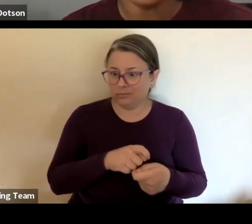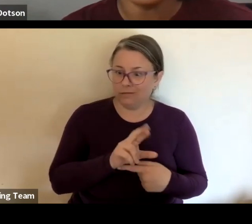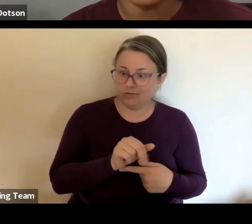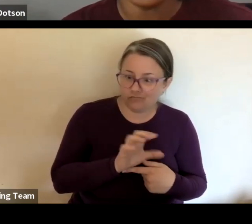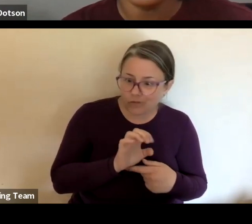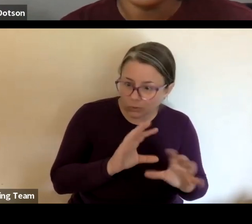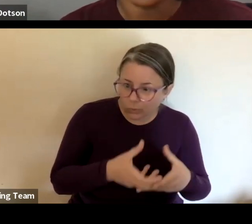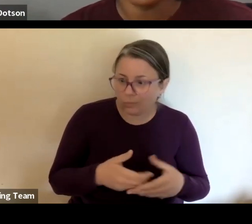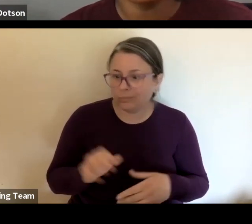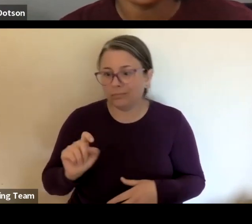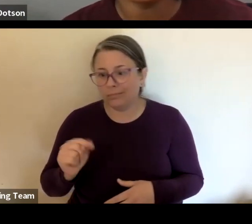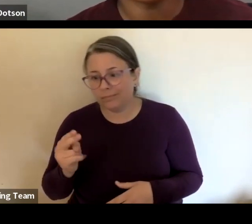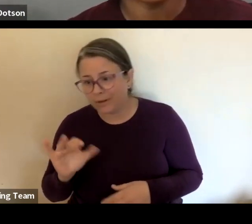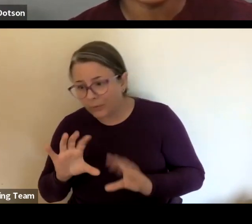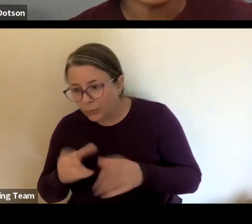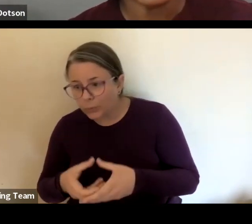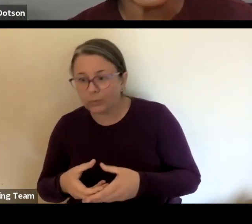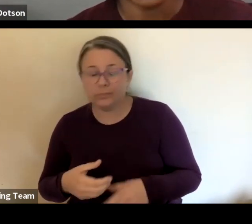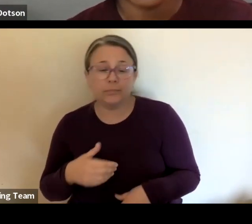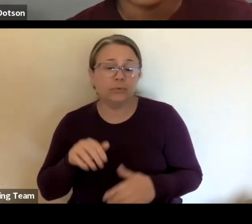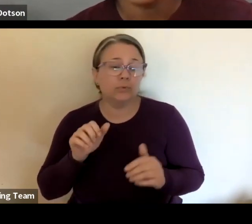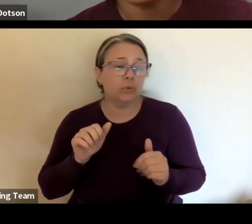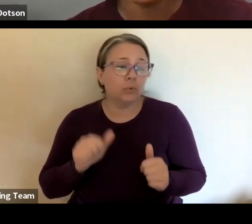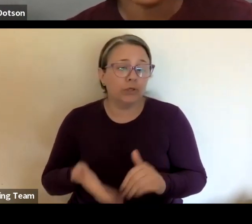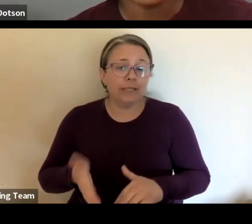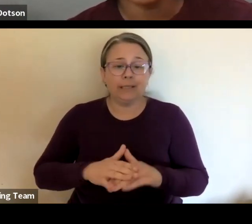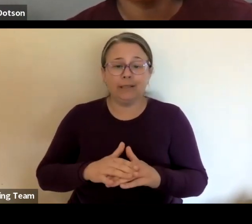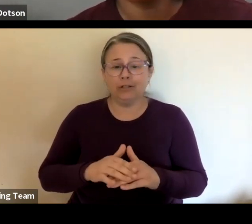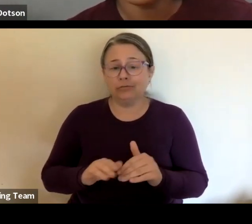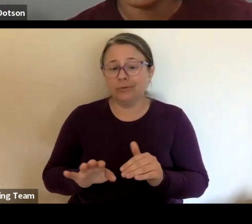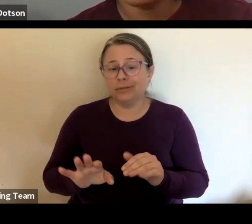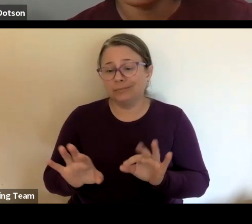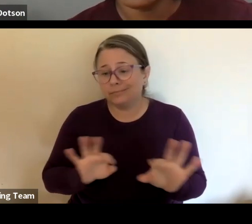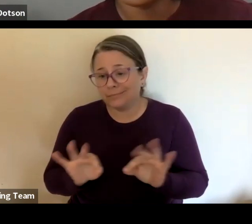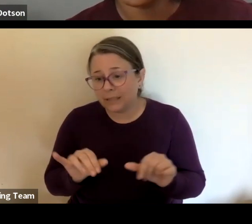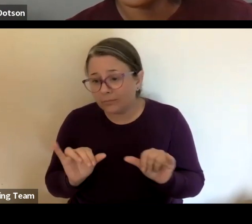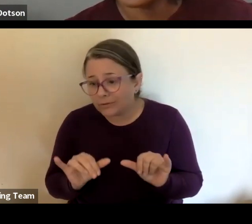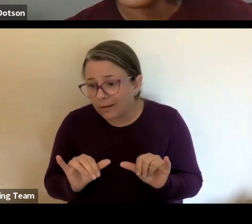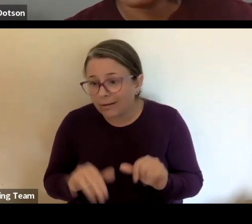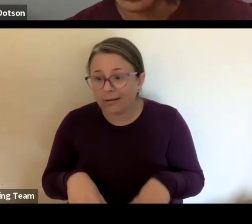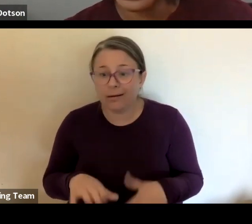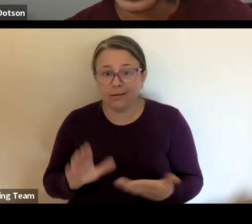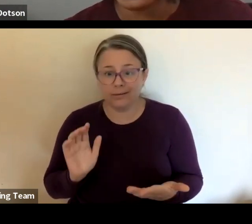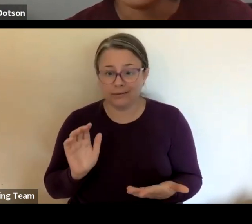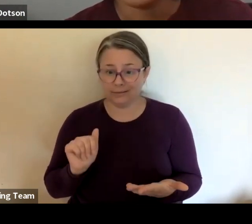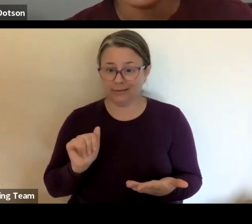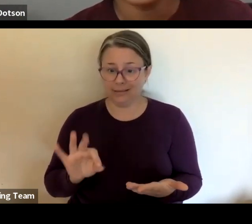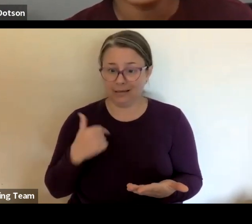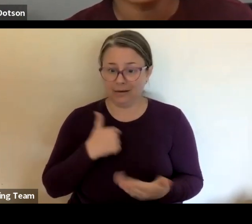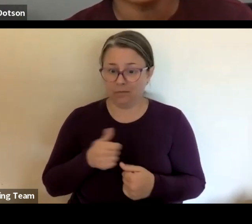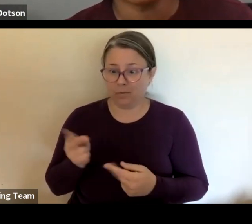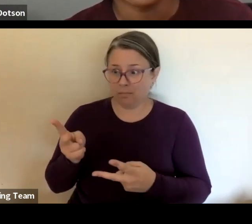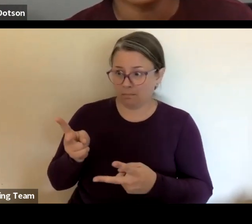studies and do the data integration techniques to be able to combine data sets. Now, I say that is not